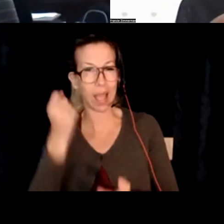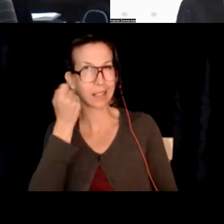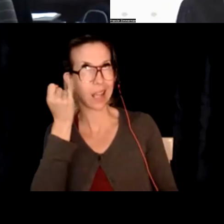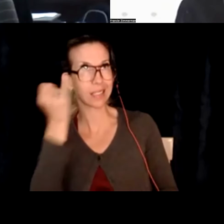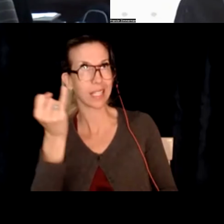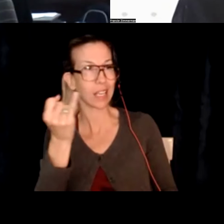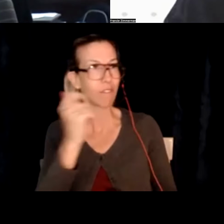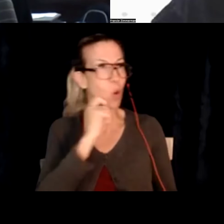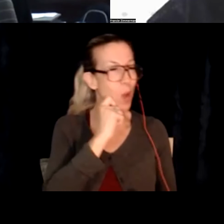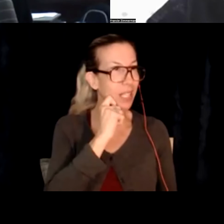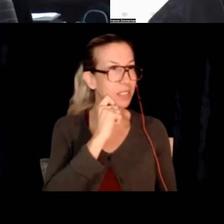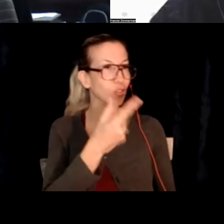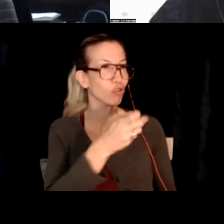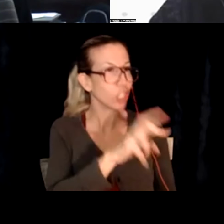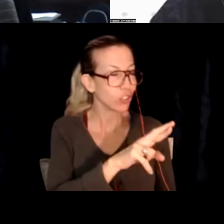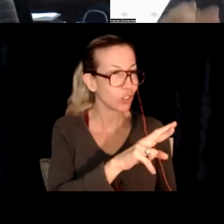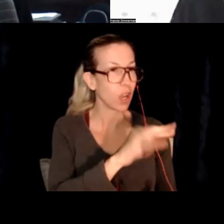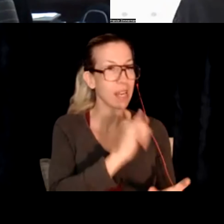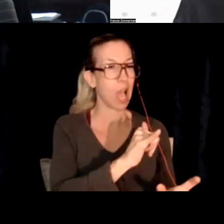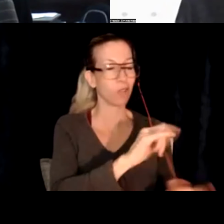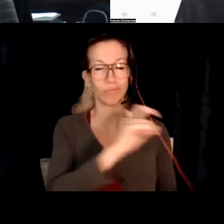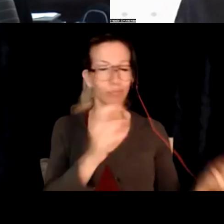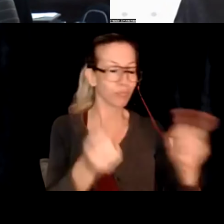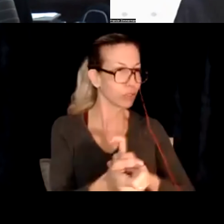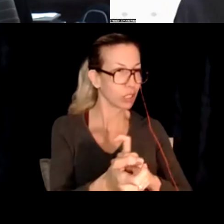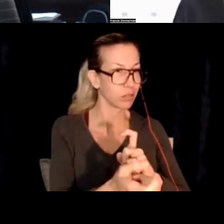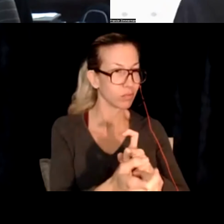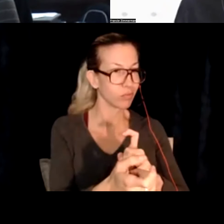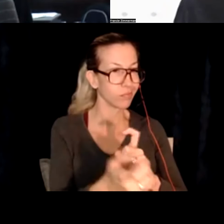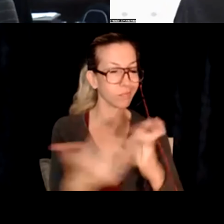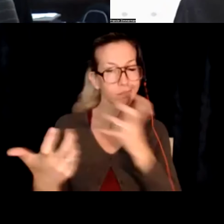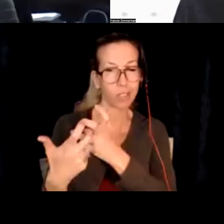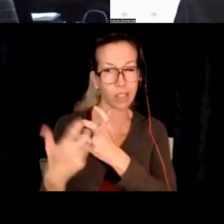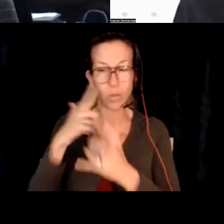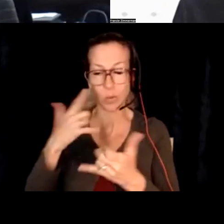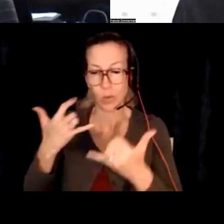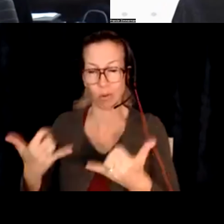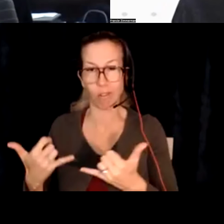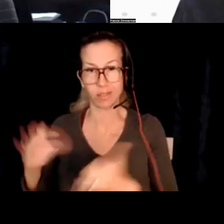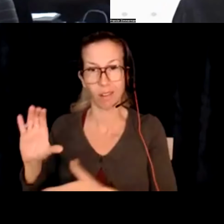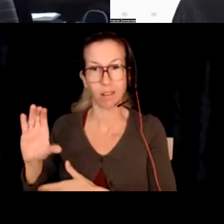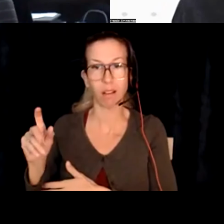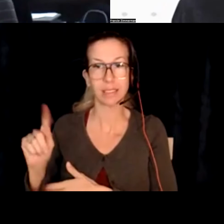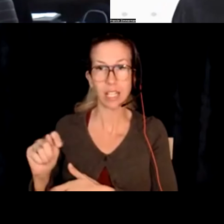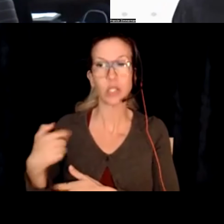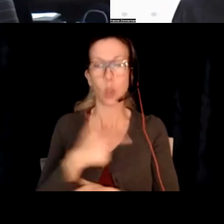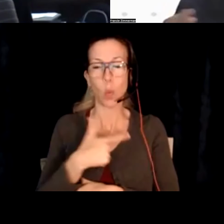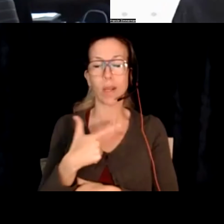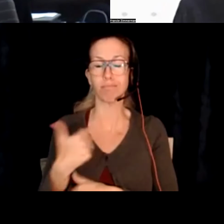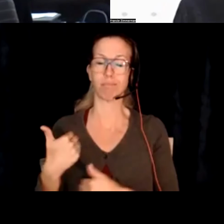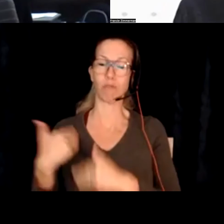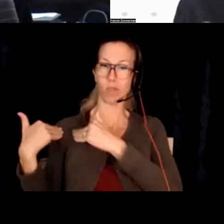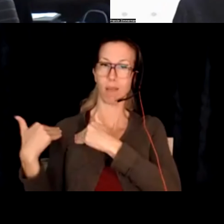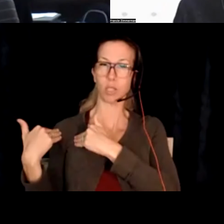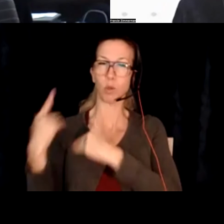to now kind of bring that up to current context so that we can hold ourselves accountable for actually being responsive to what young people are really